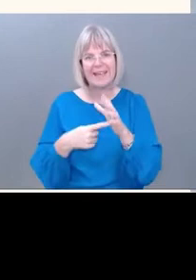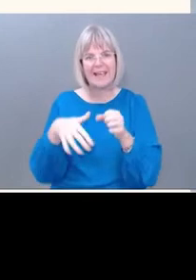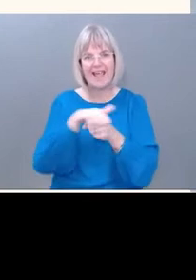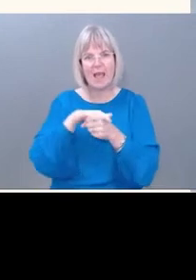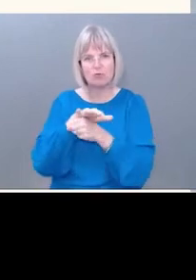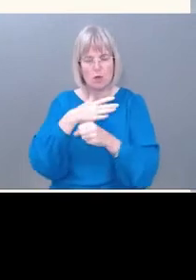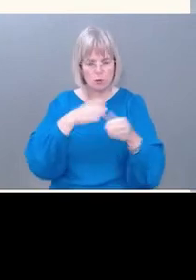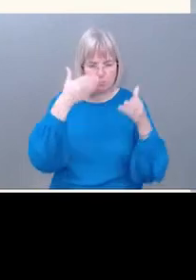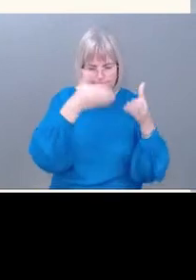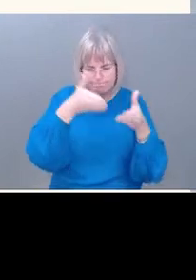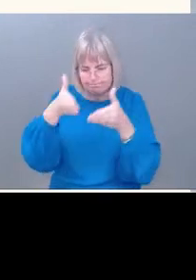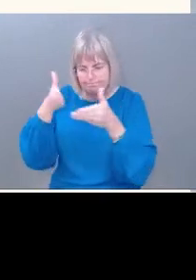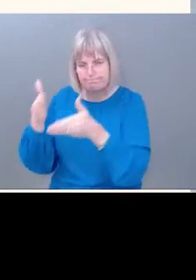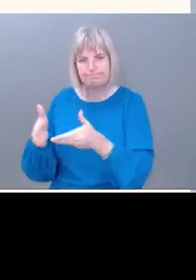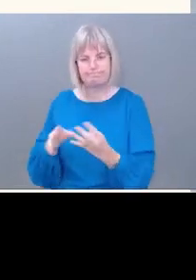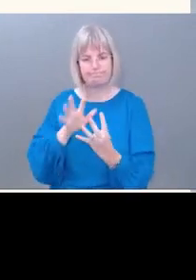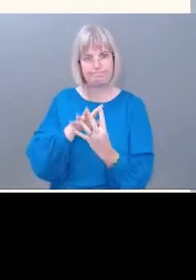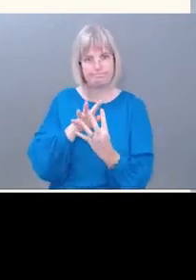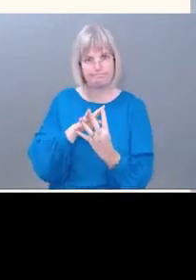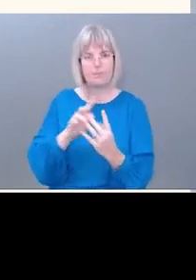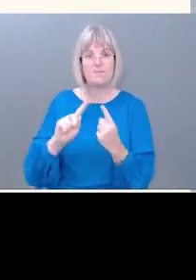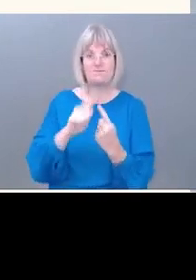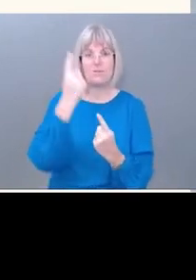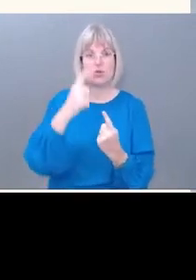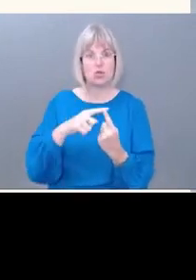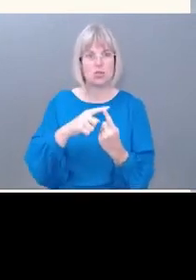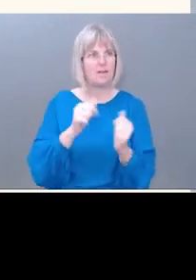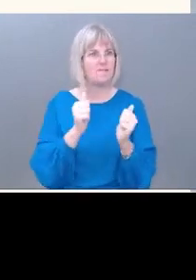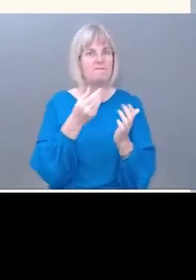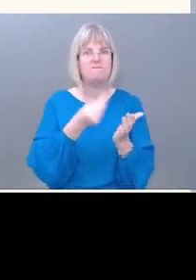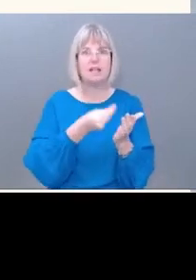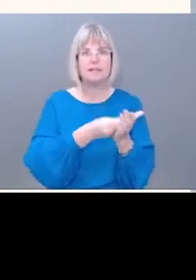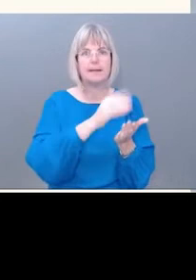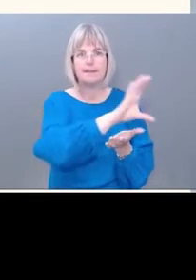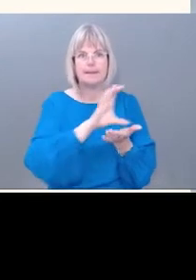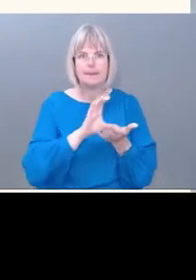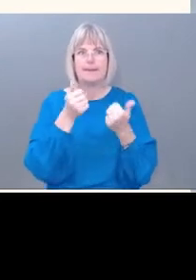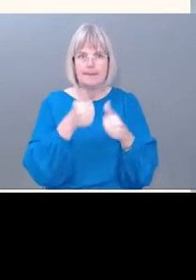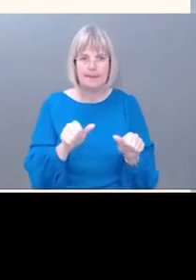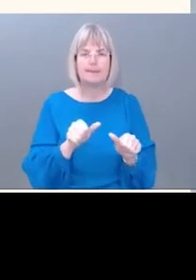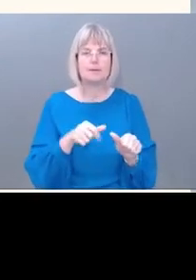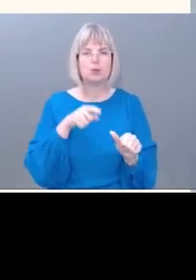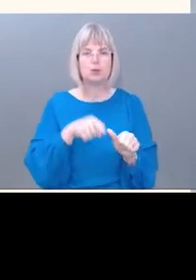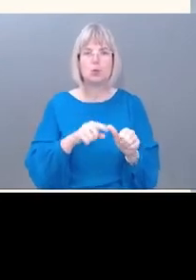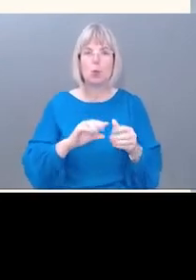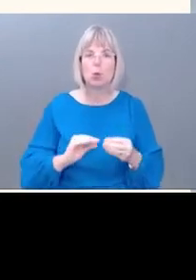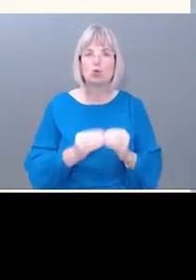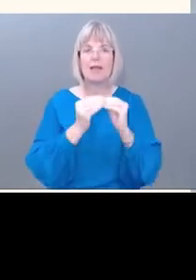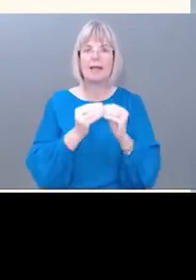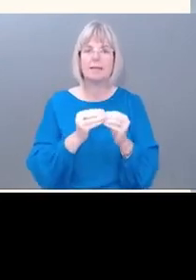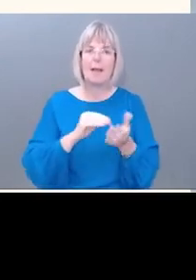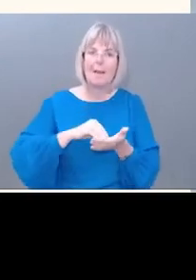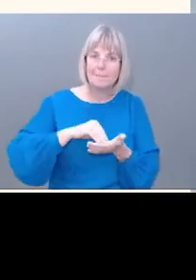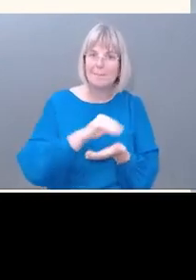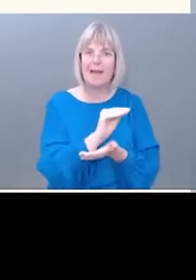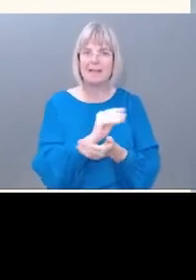to secure funding to support the creation of paid assistant psychology roles.